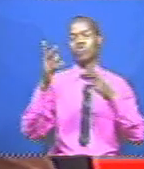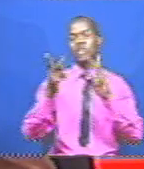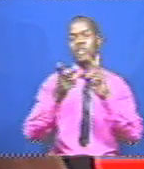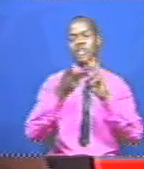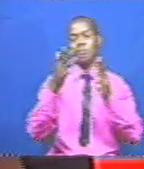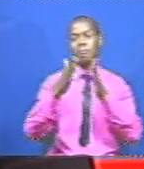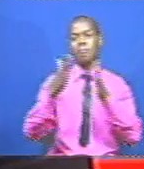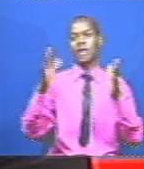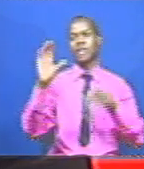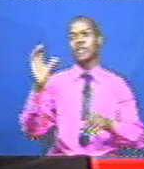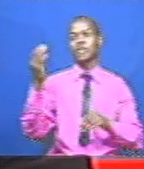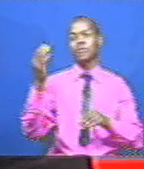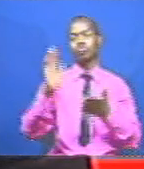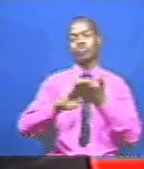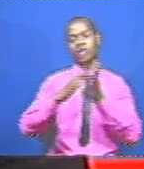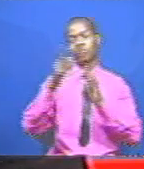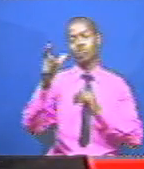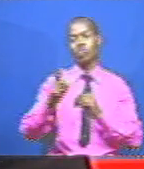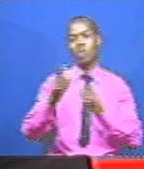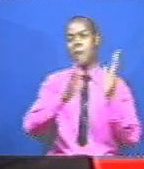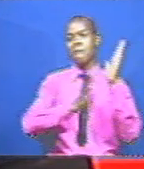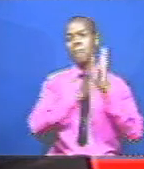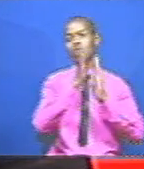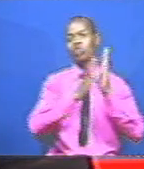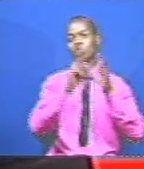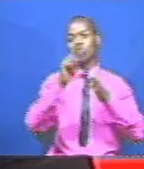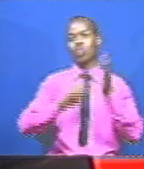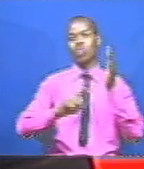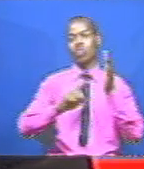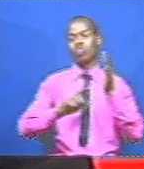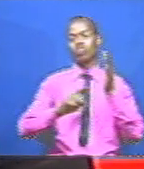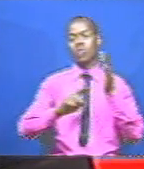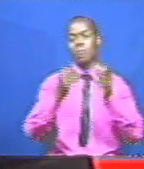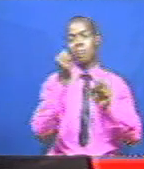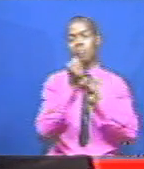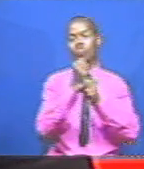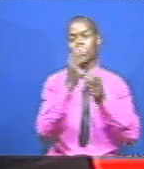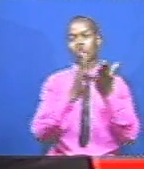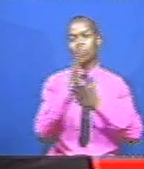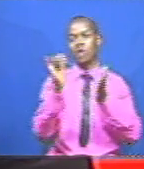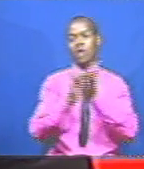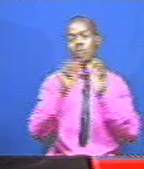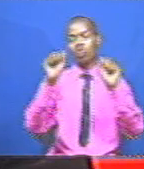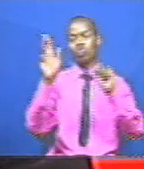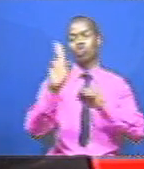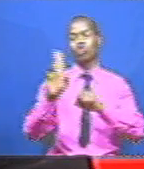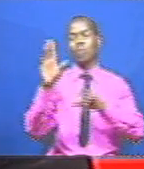very small. So the motivation was for us to harmonize our policies to make sure we effectively use this budget.